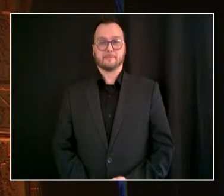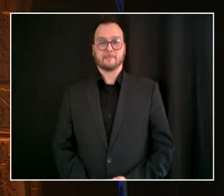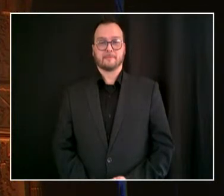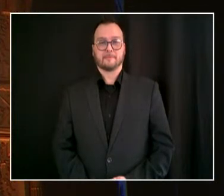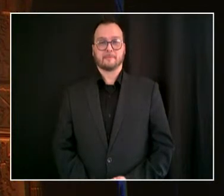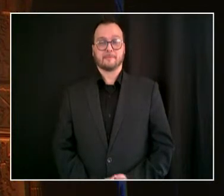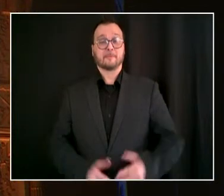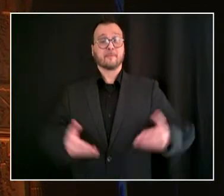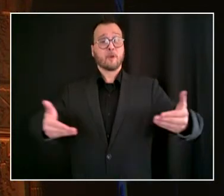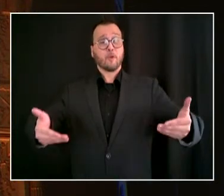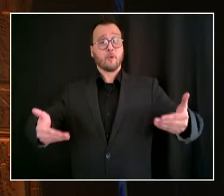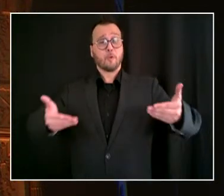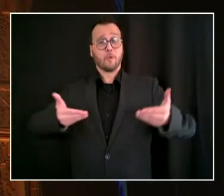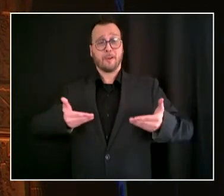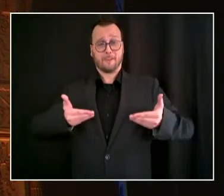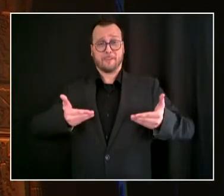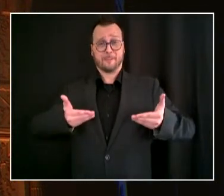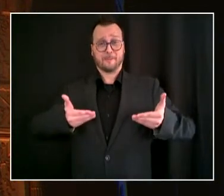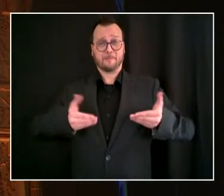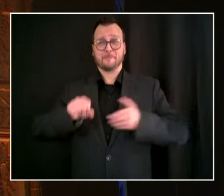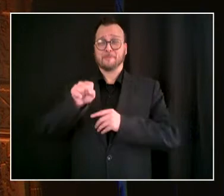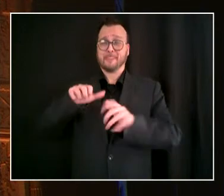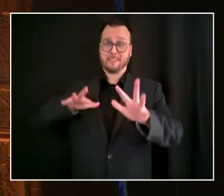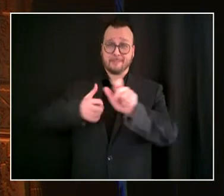Welcome to the State of the City Address.